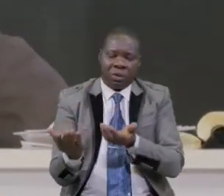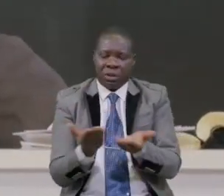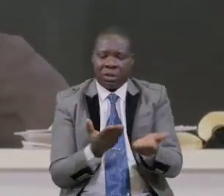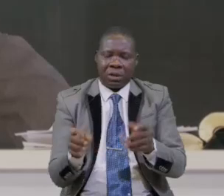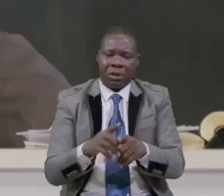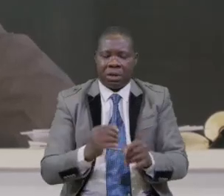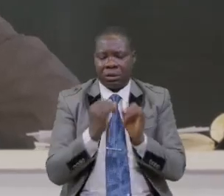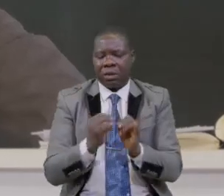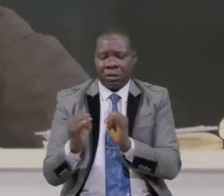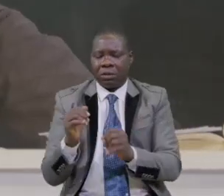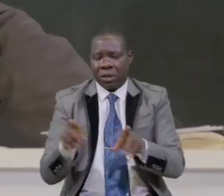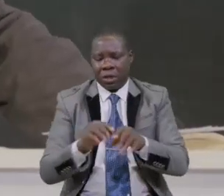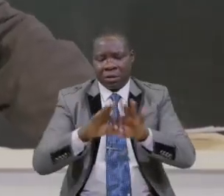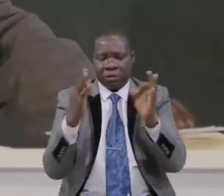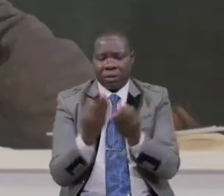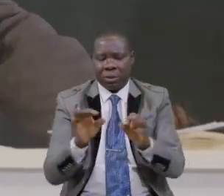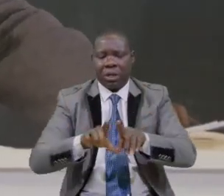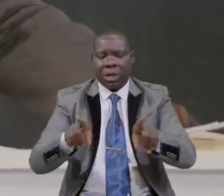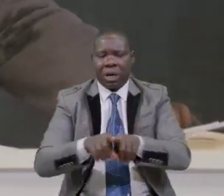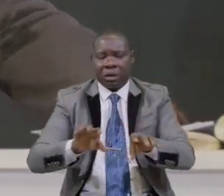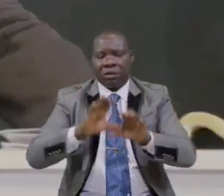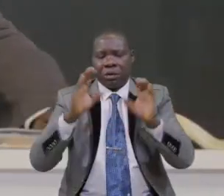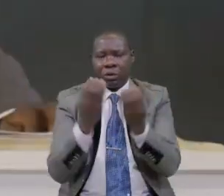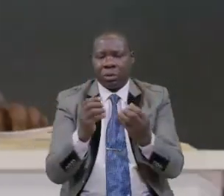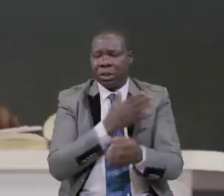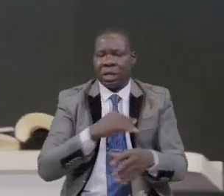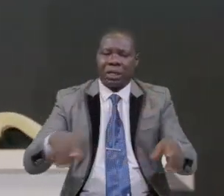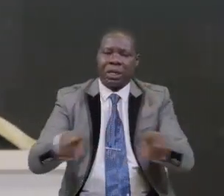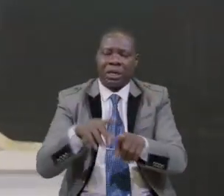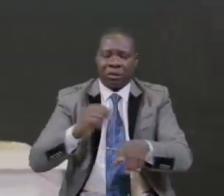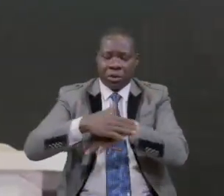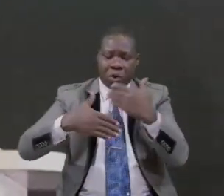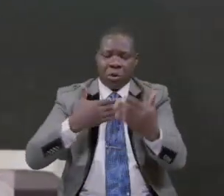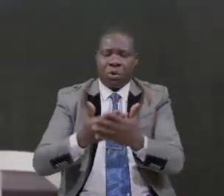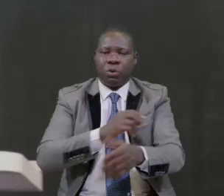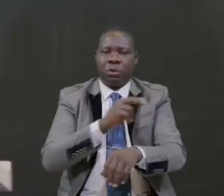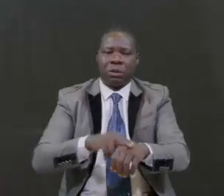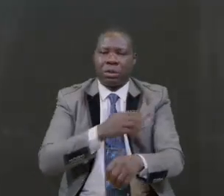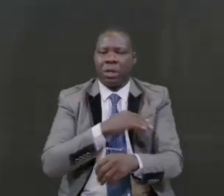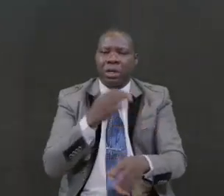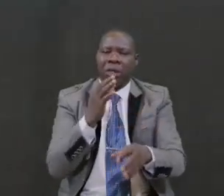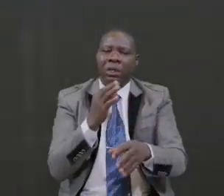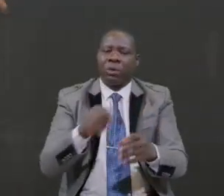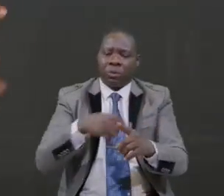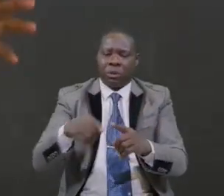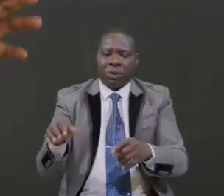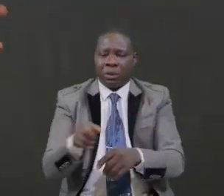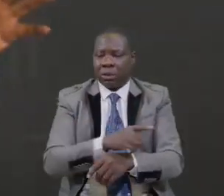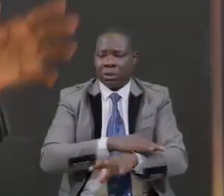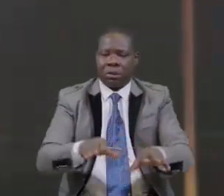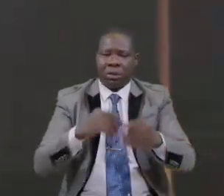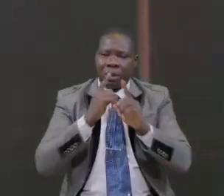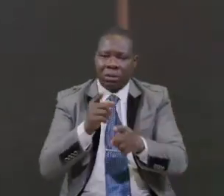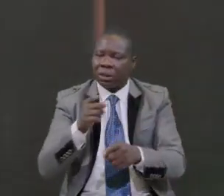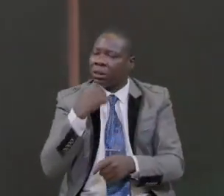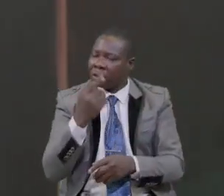as communities, and as a whole nation. And when they didn't answer, I said, all right, we'll give it a test. These